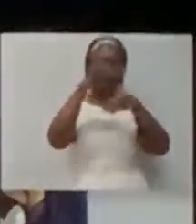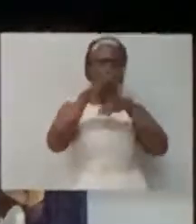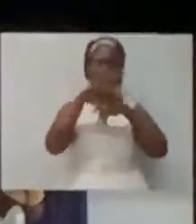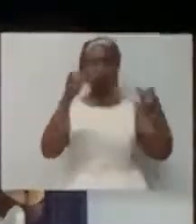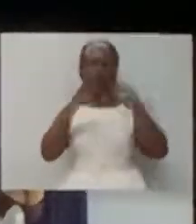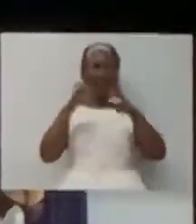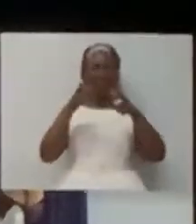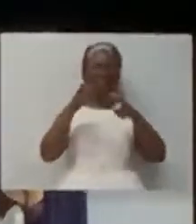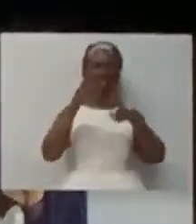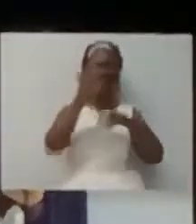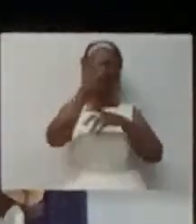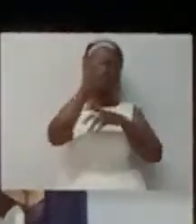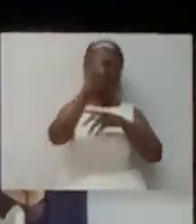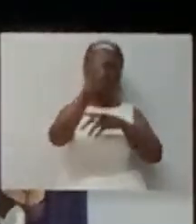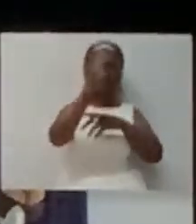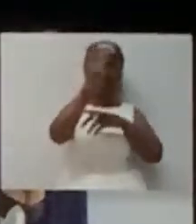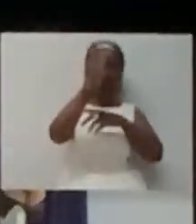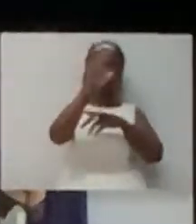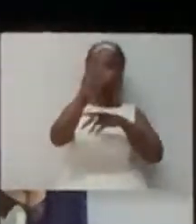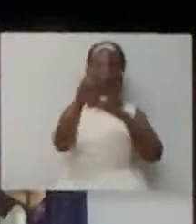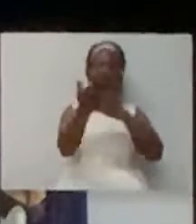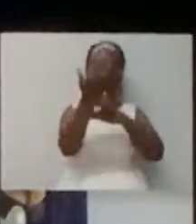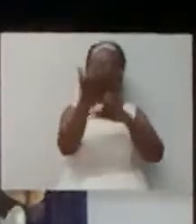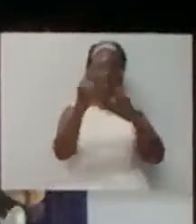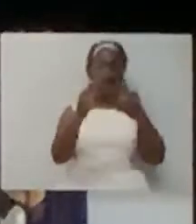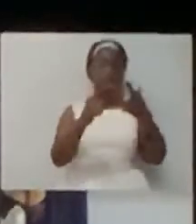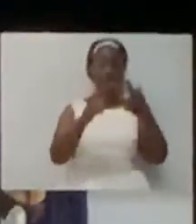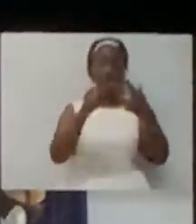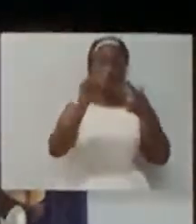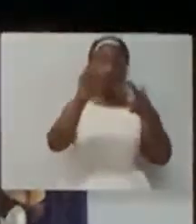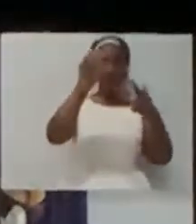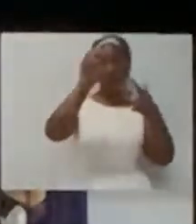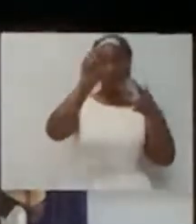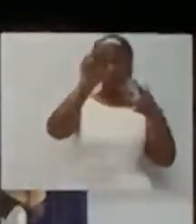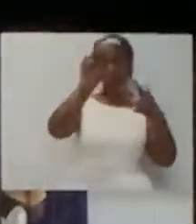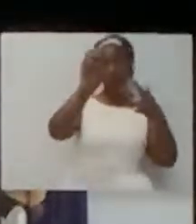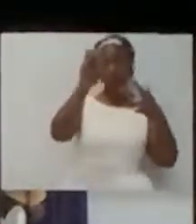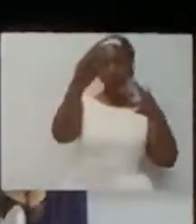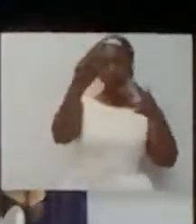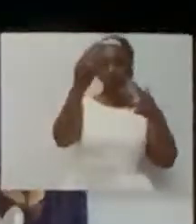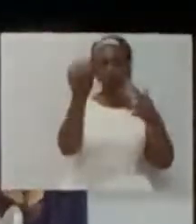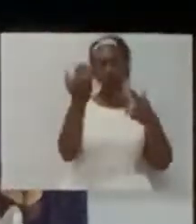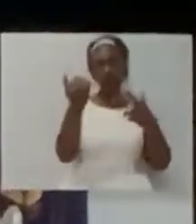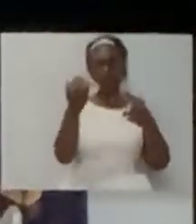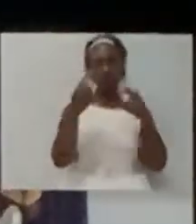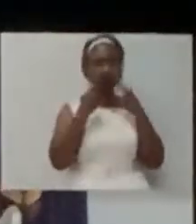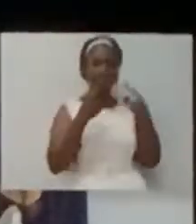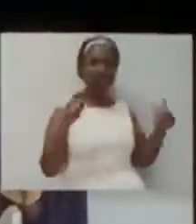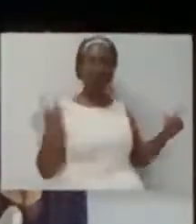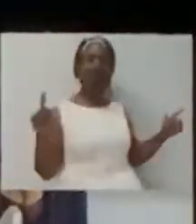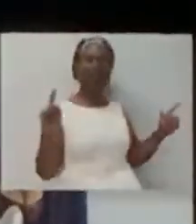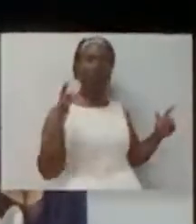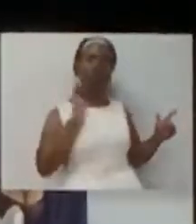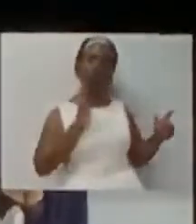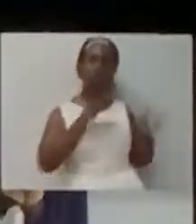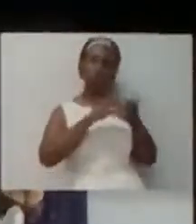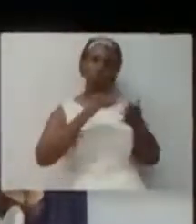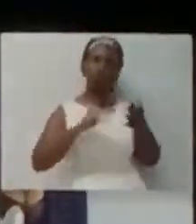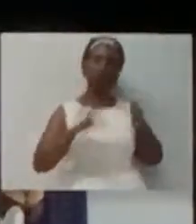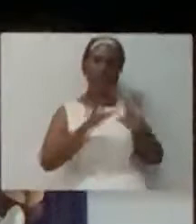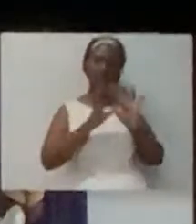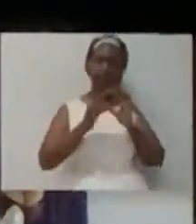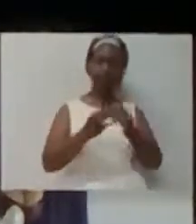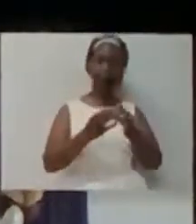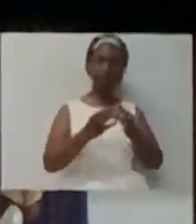near South Glens Falls, New York at 6:43 a.m. March 14th, I announced to our K-12 students